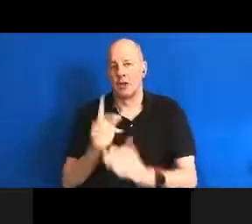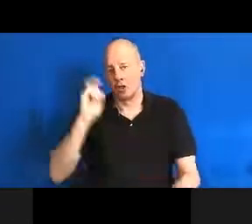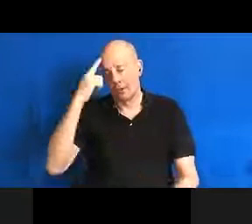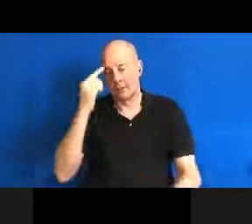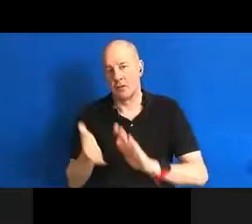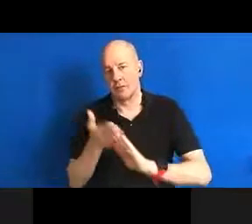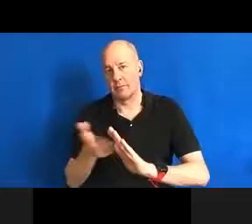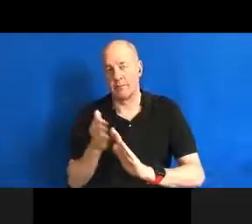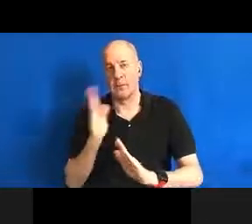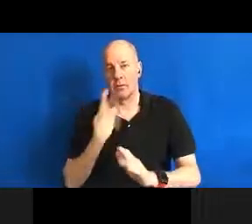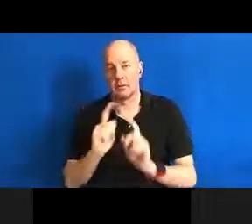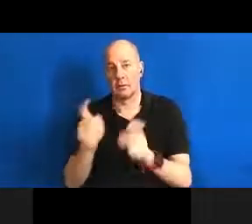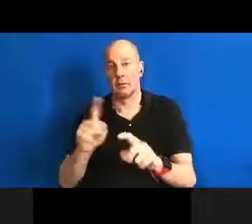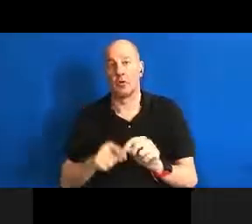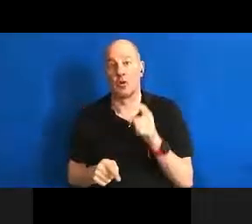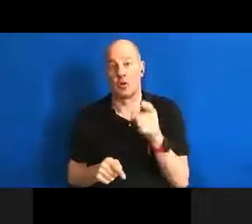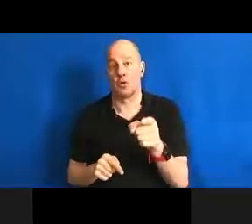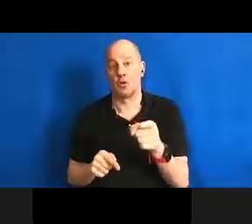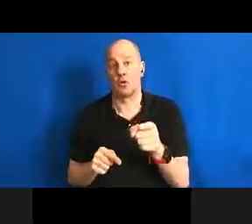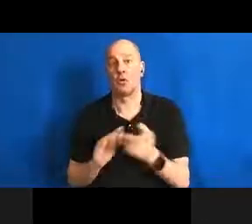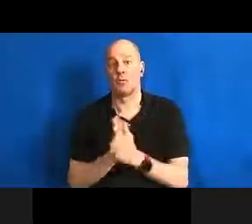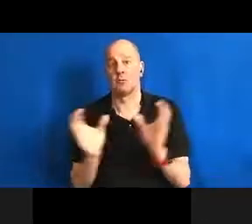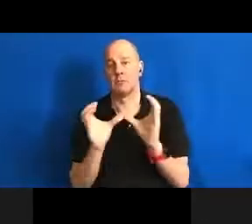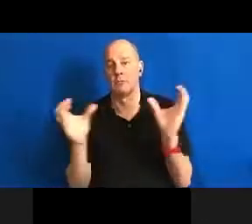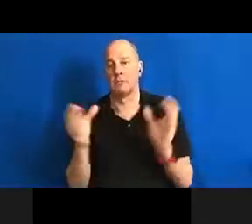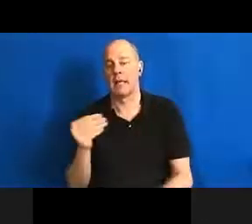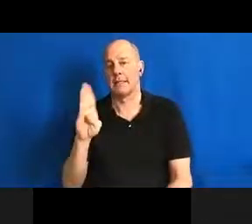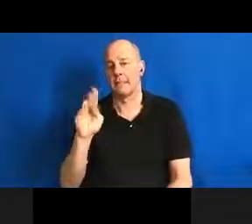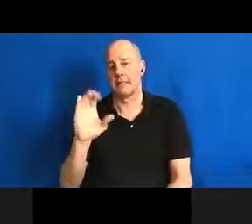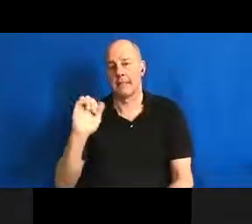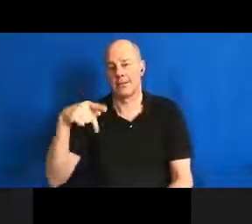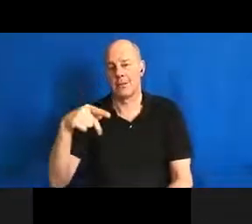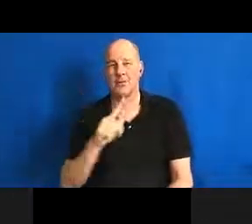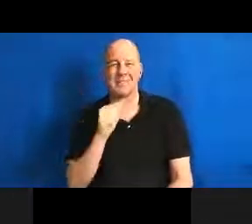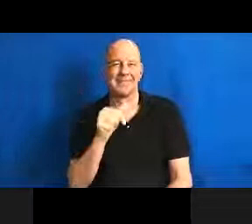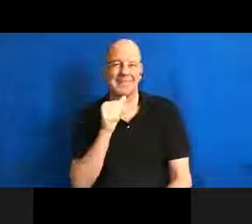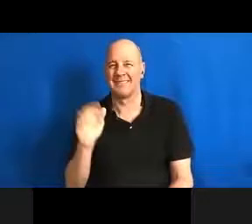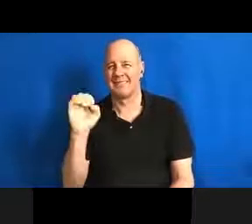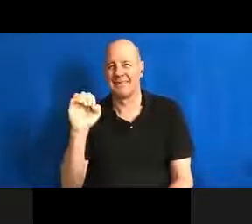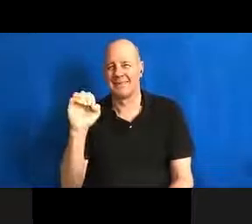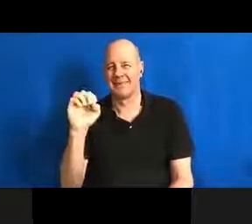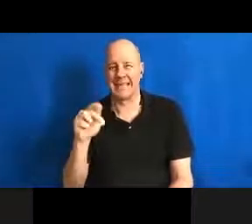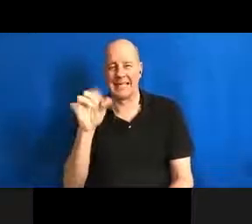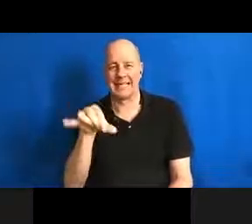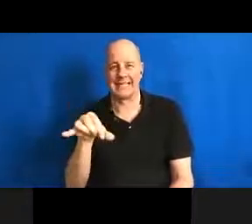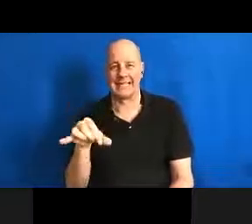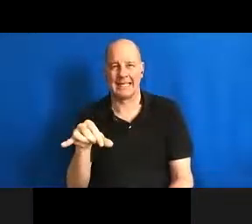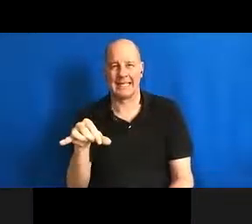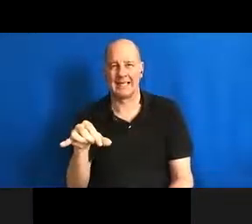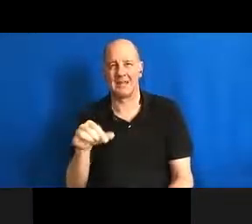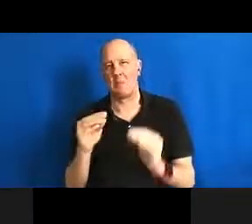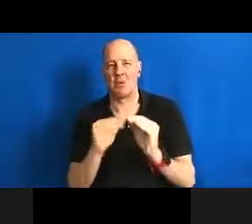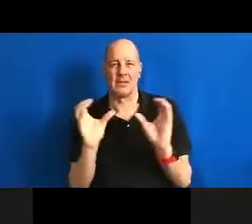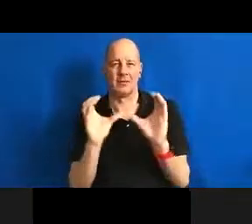contribute to you being able to be certified as a B Corp. It's not really an entity choice. It's more of like a certification from an